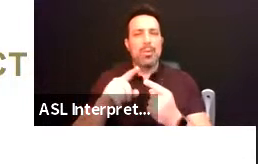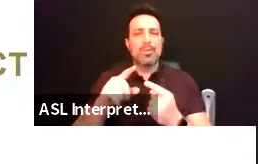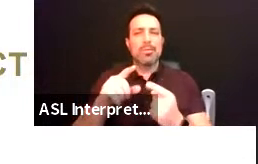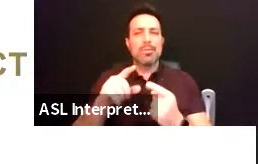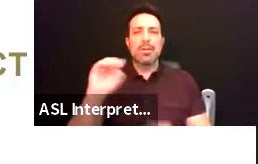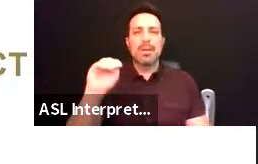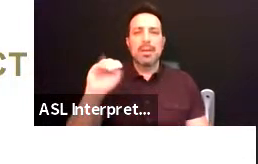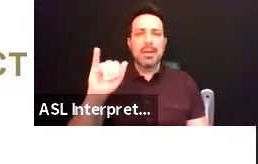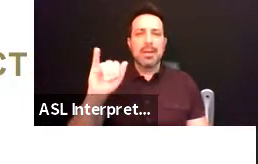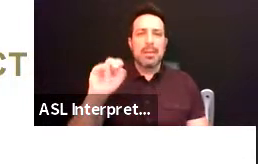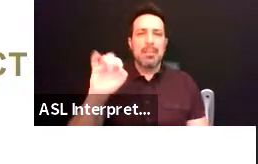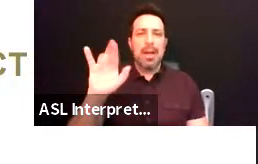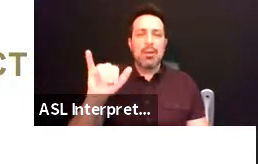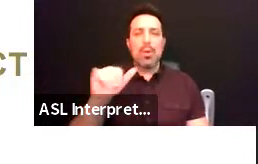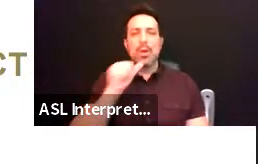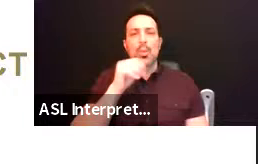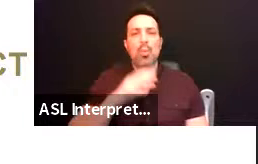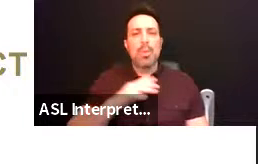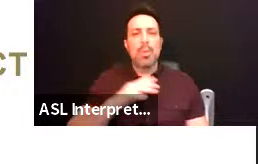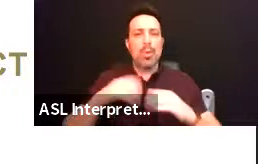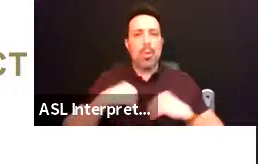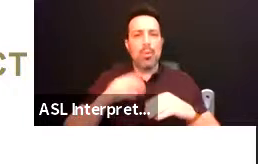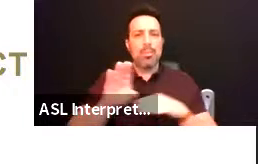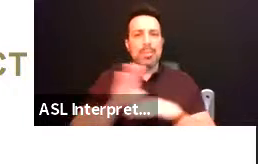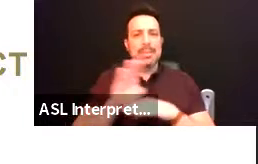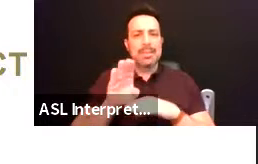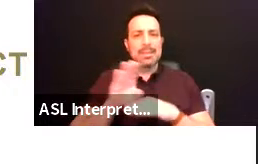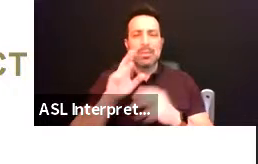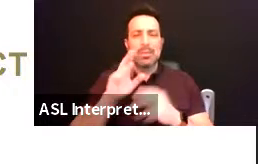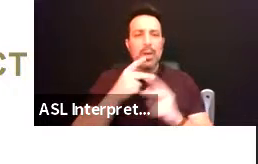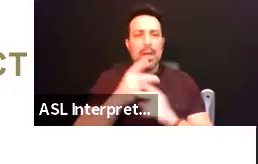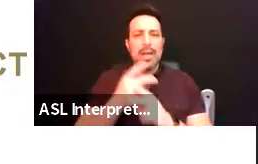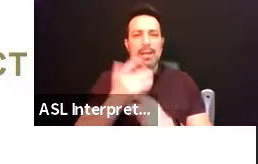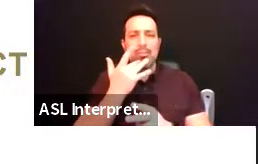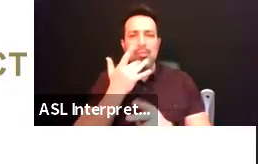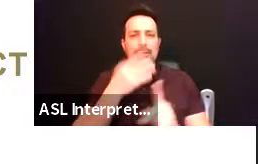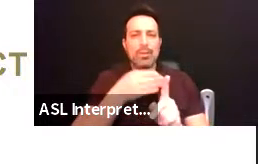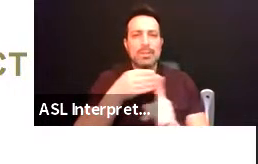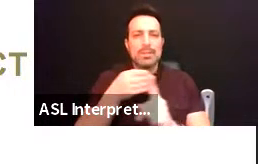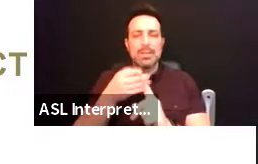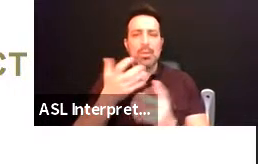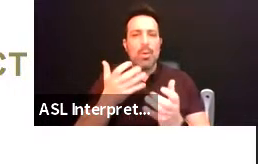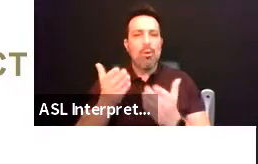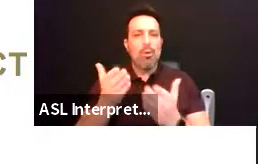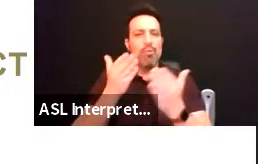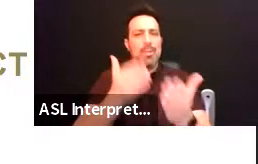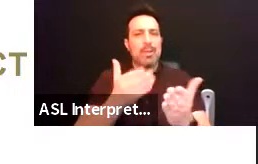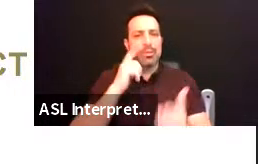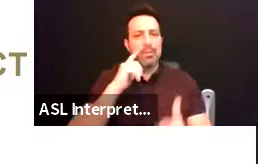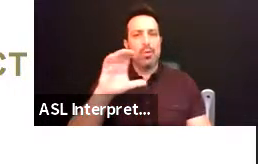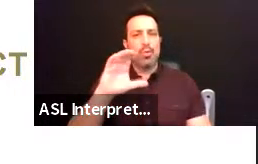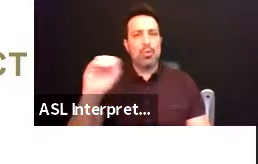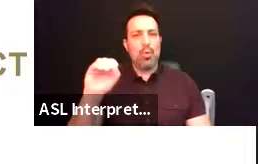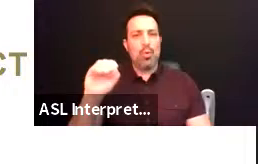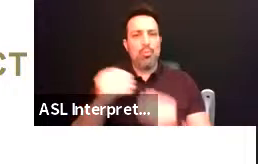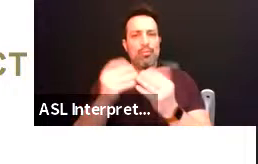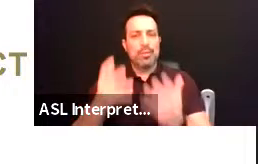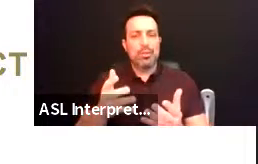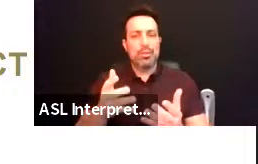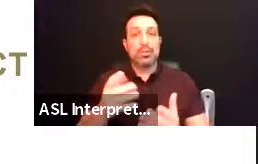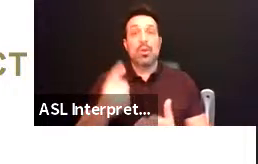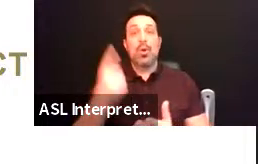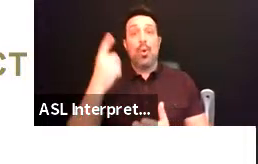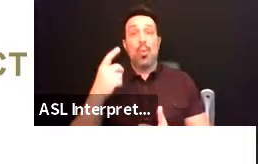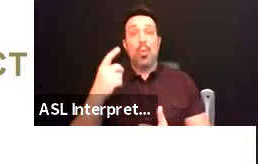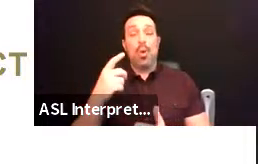minority and women-owned businesses and what kind of preference we give. And we wanted a recommendation on those code provisions. And one of the